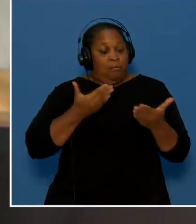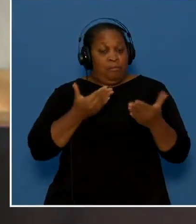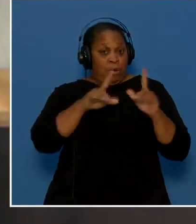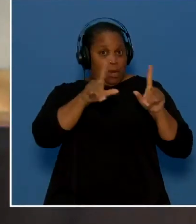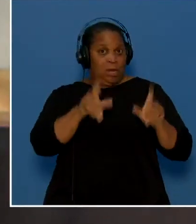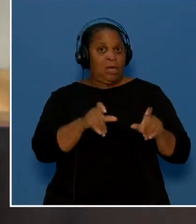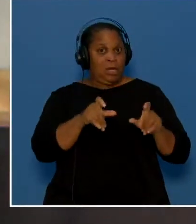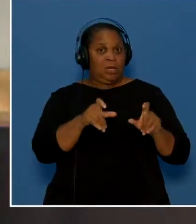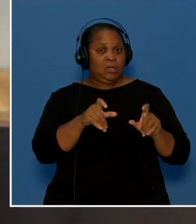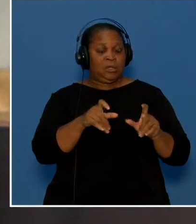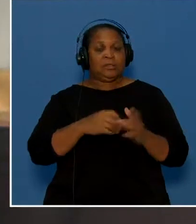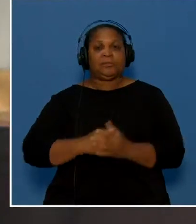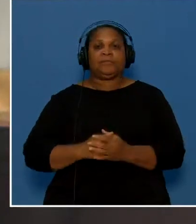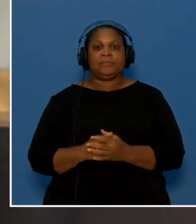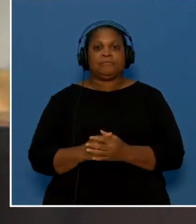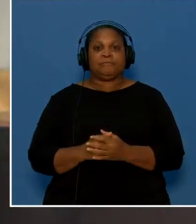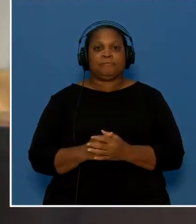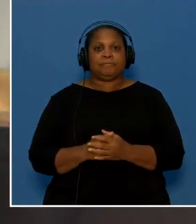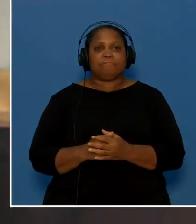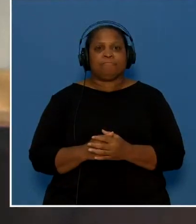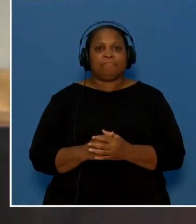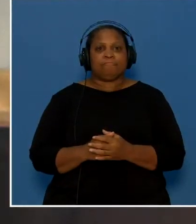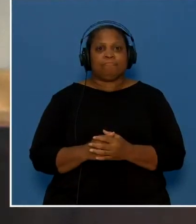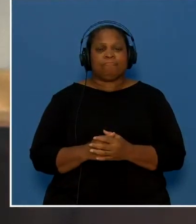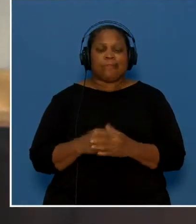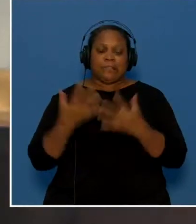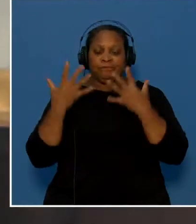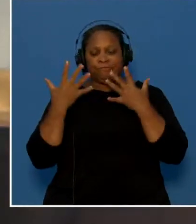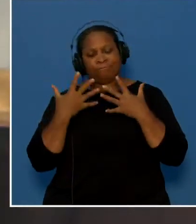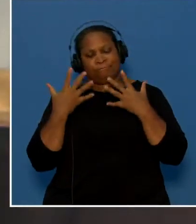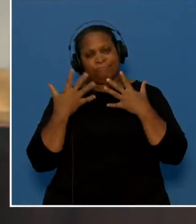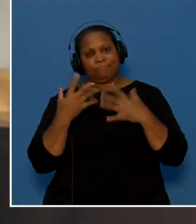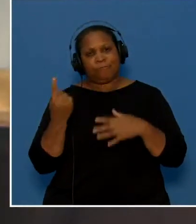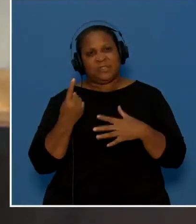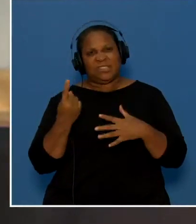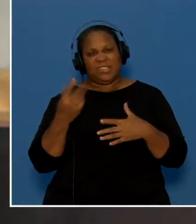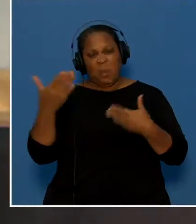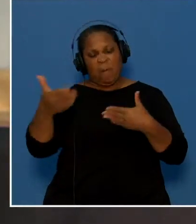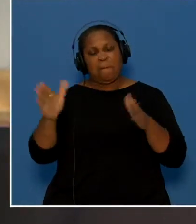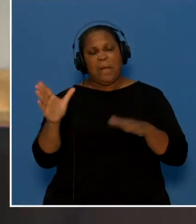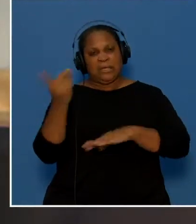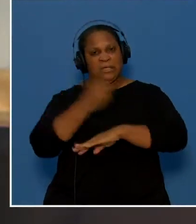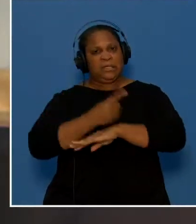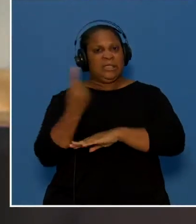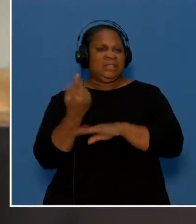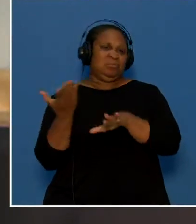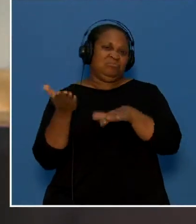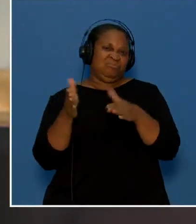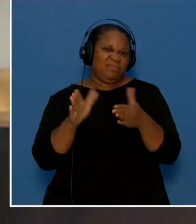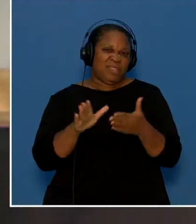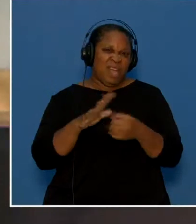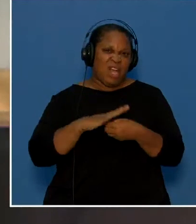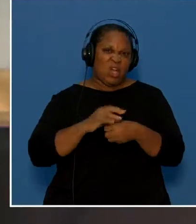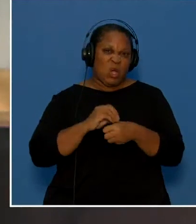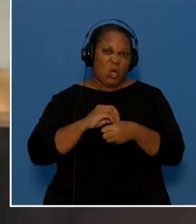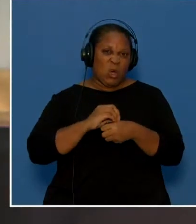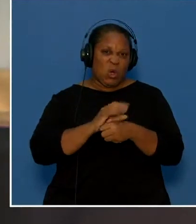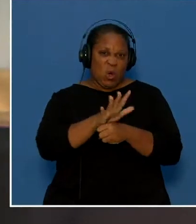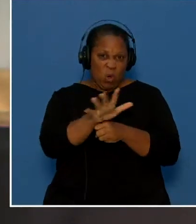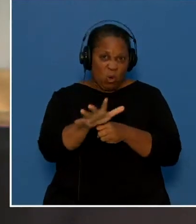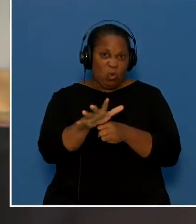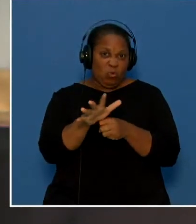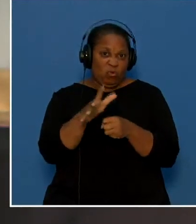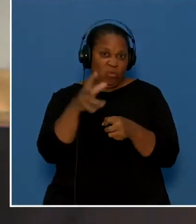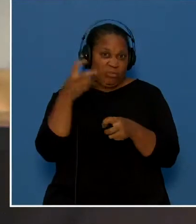Thanks. Sadly, a person died over Boxing Day from COVID complications. In the